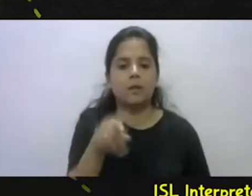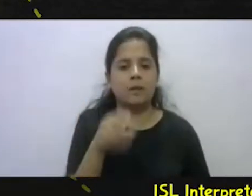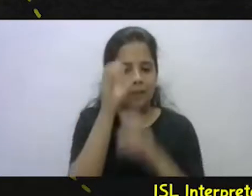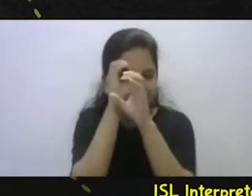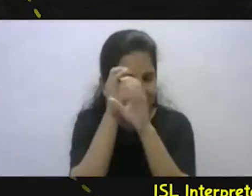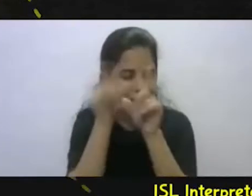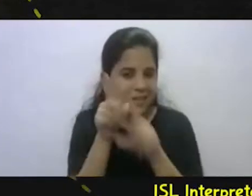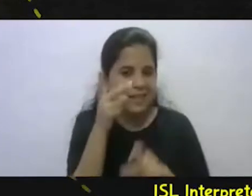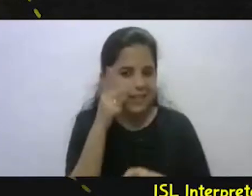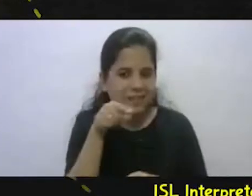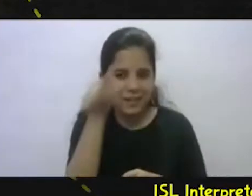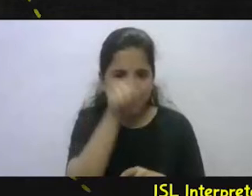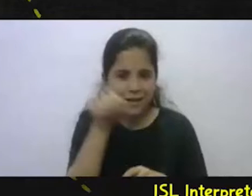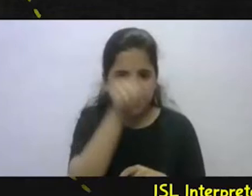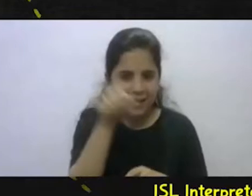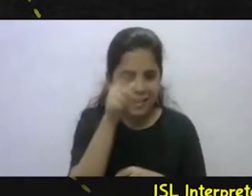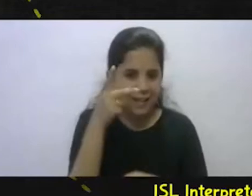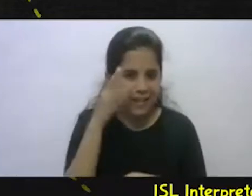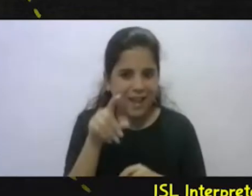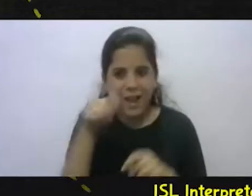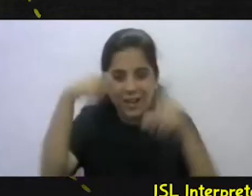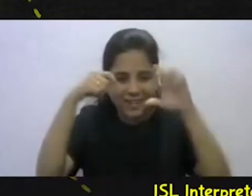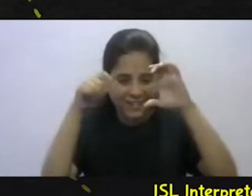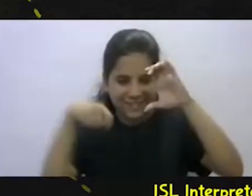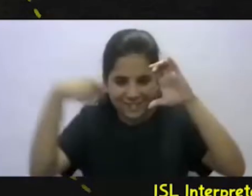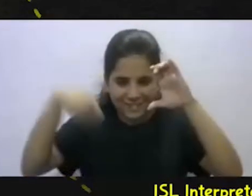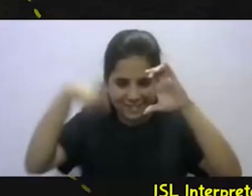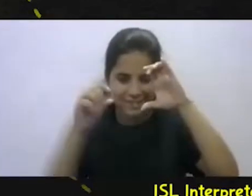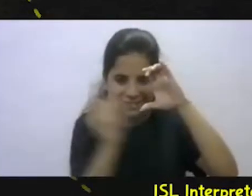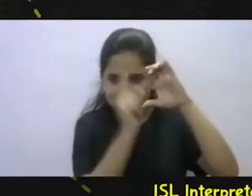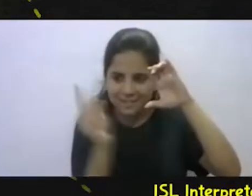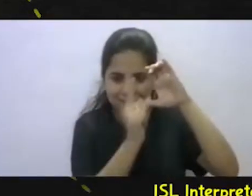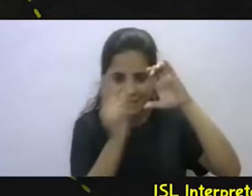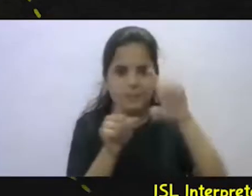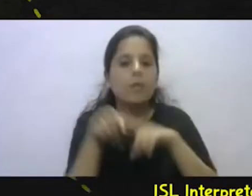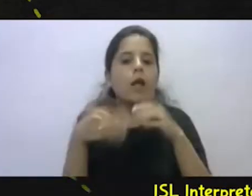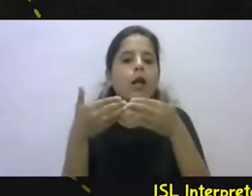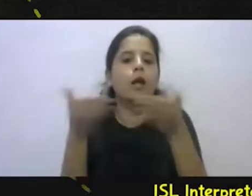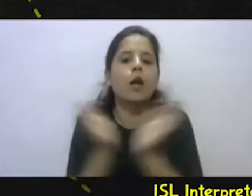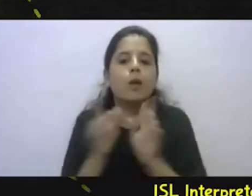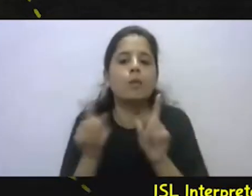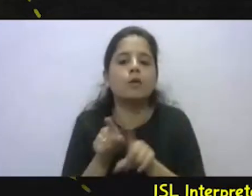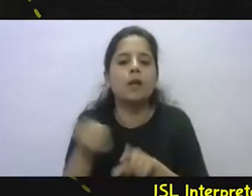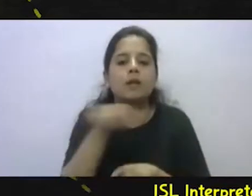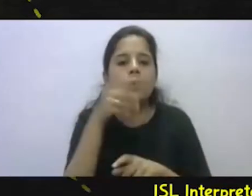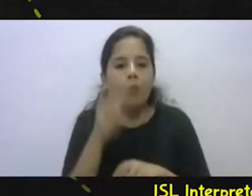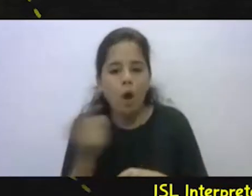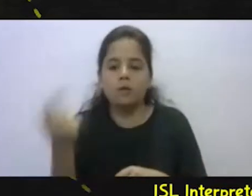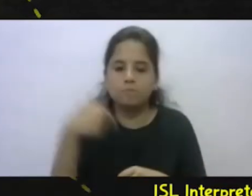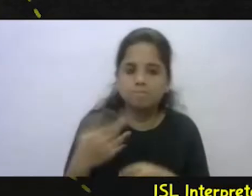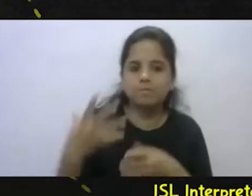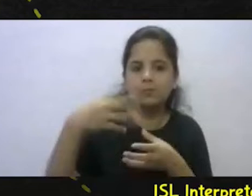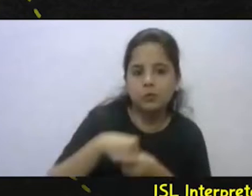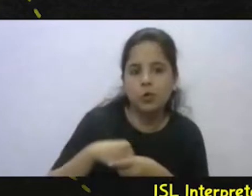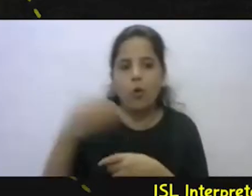it, and then there is a roll of film which goes on. So she's painted that and she leaves that in the community, so for people to come and engage. And